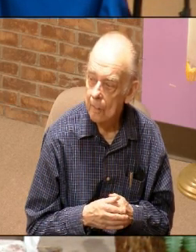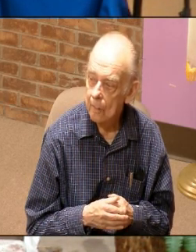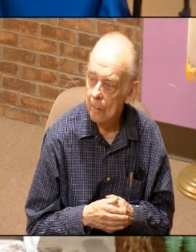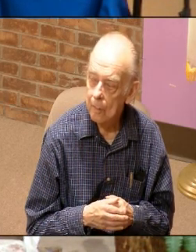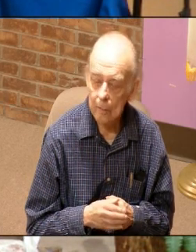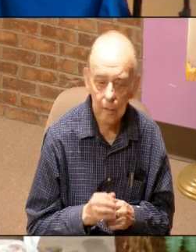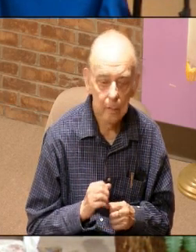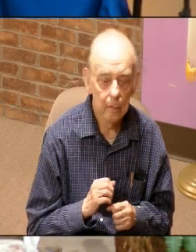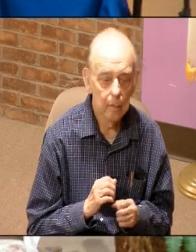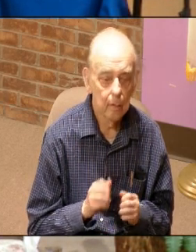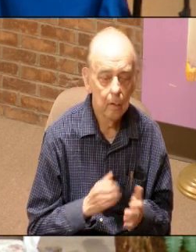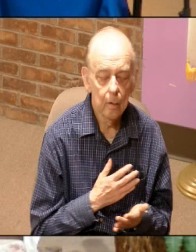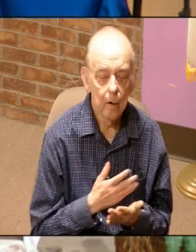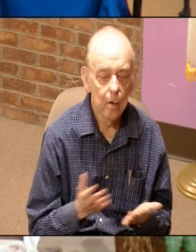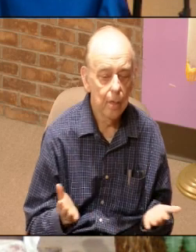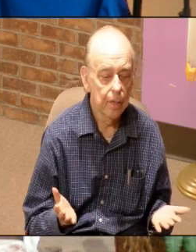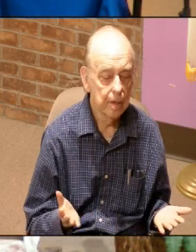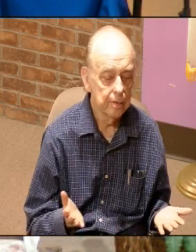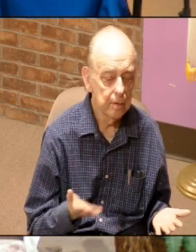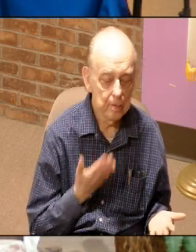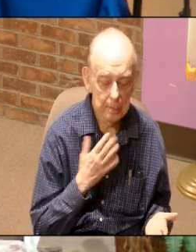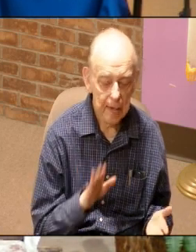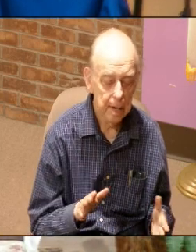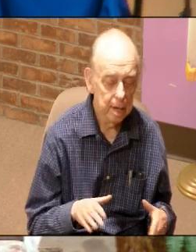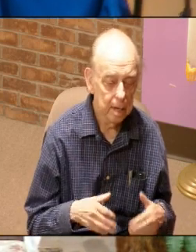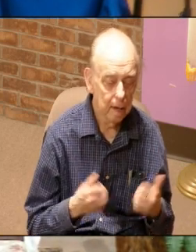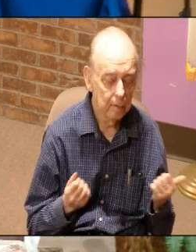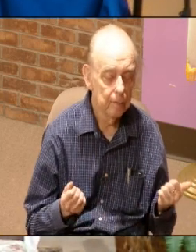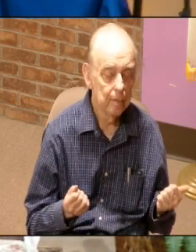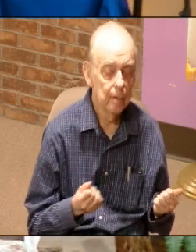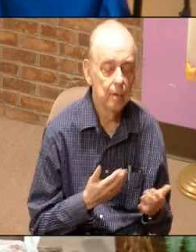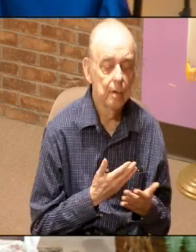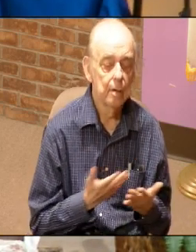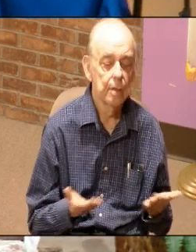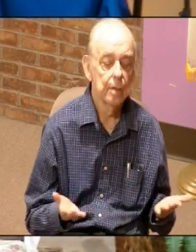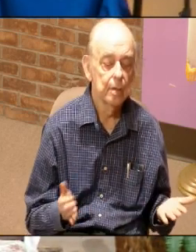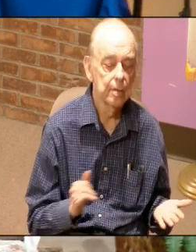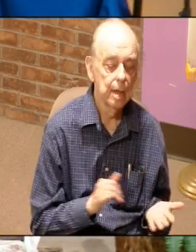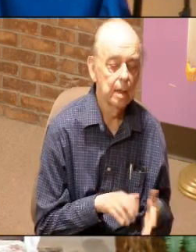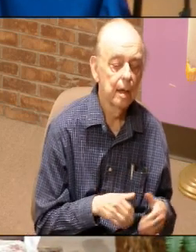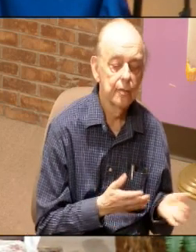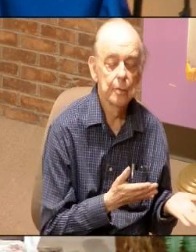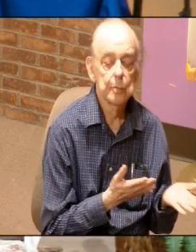with all of the messes of life and everything else that it brings,